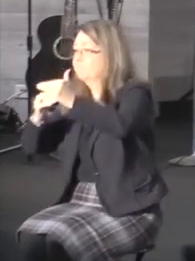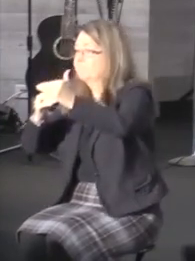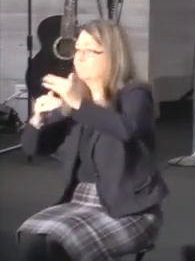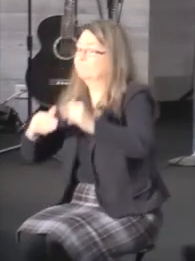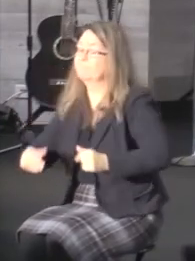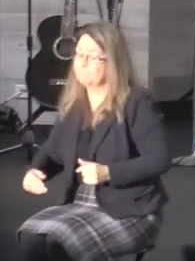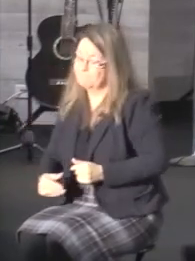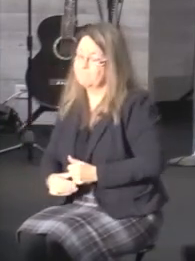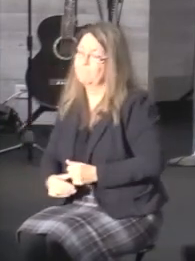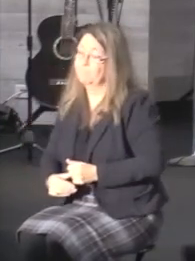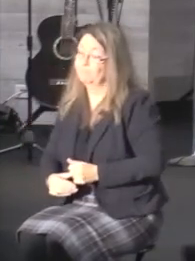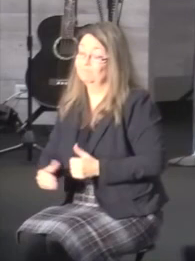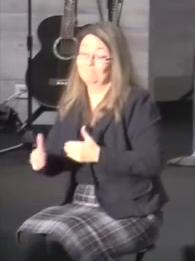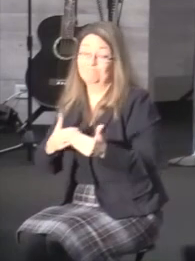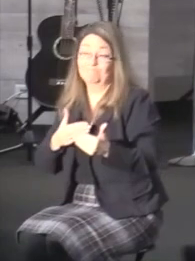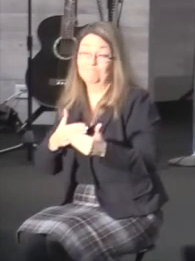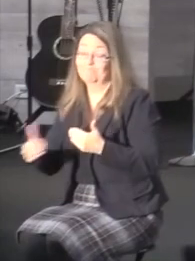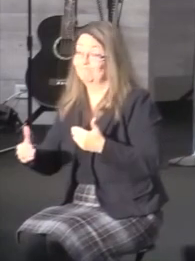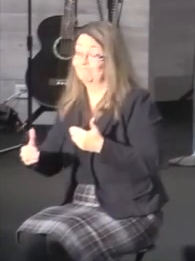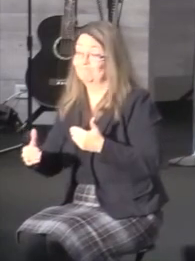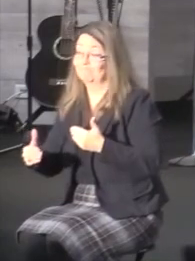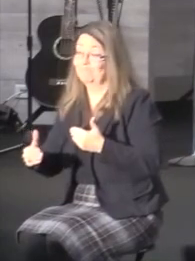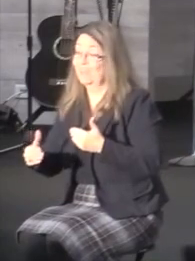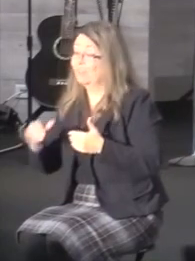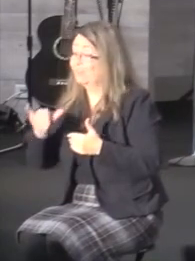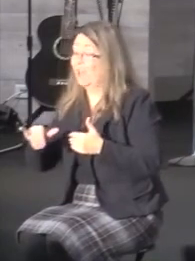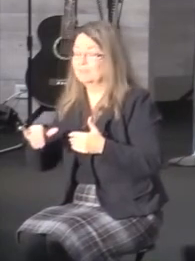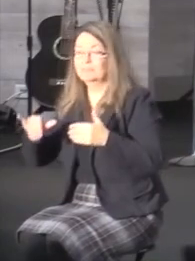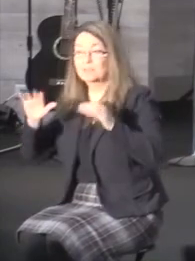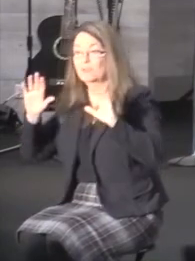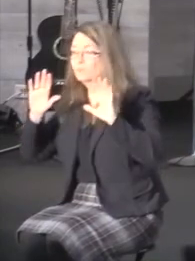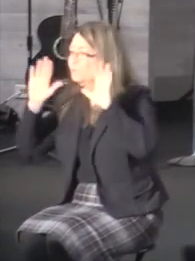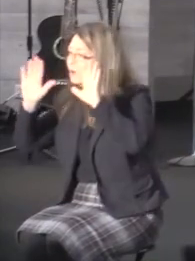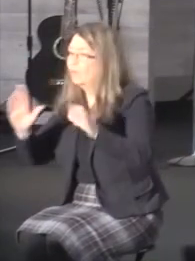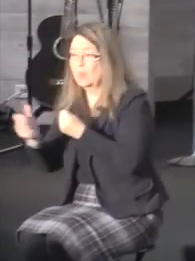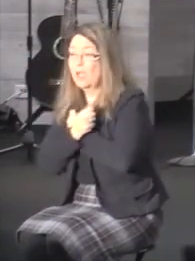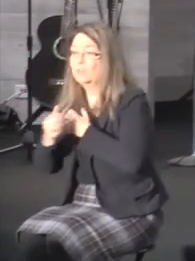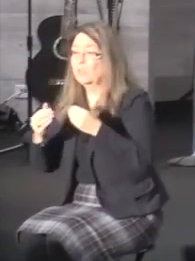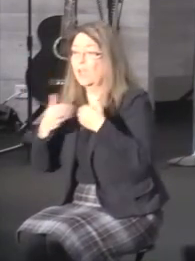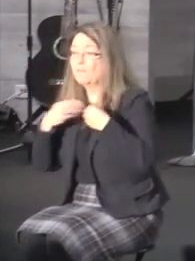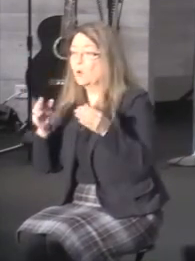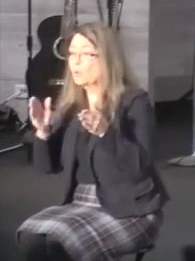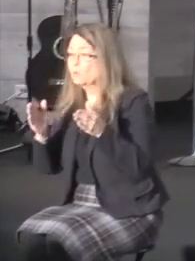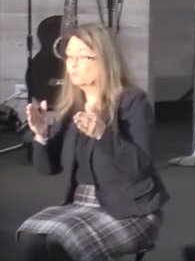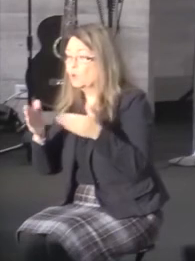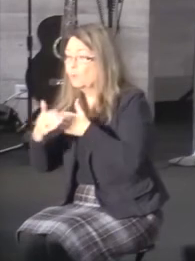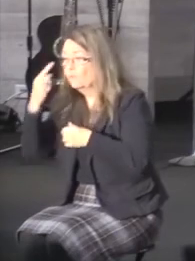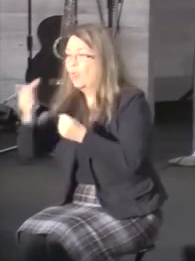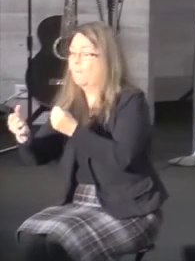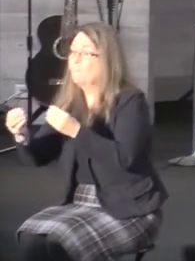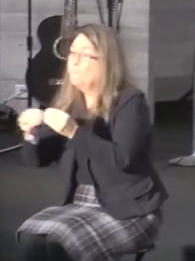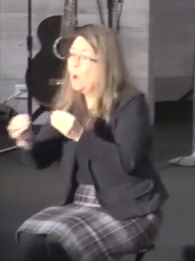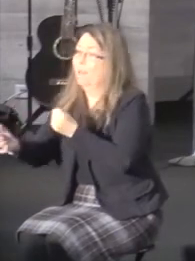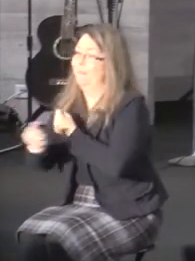other. Despite this great expression of love, Paul says, look, you've got room to love each other more.